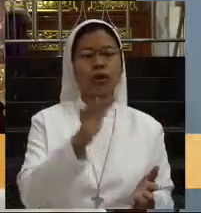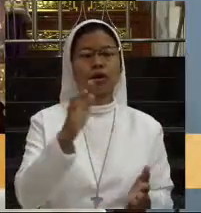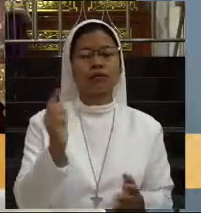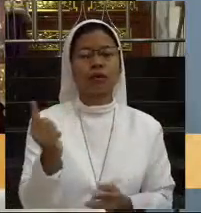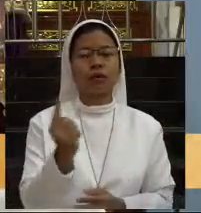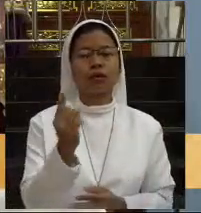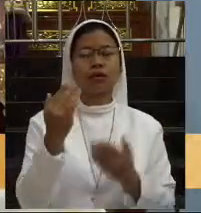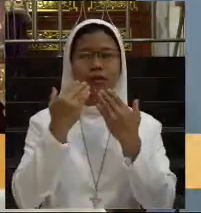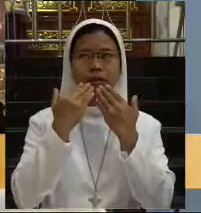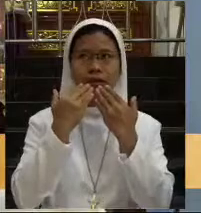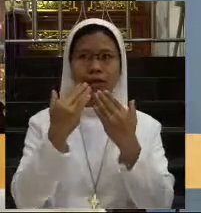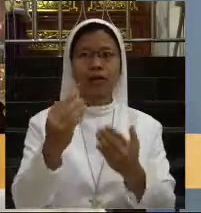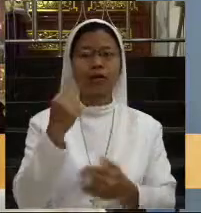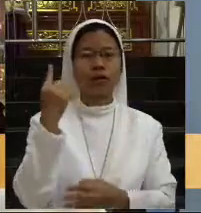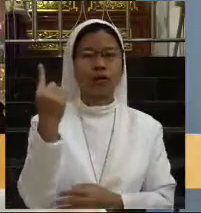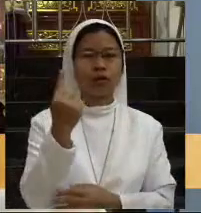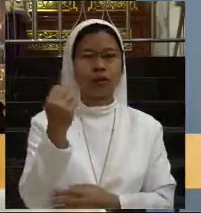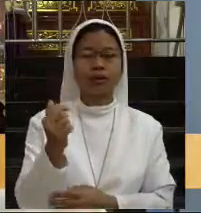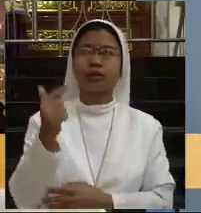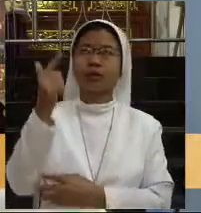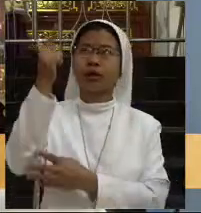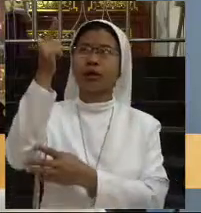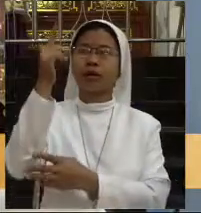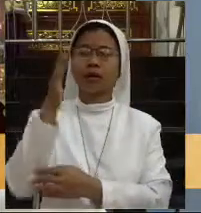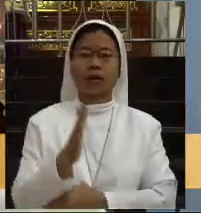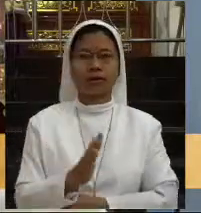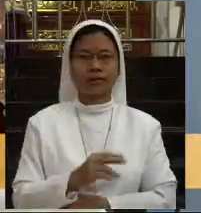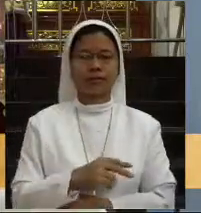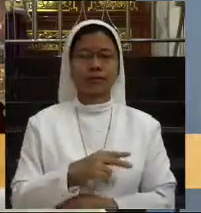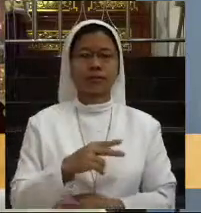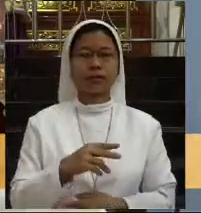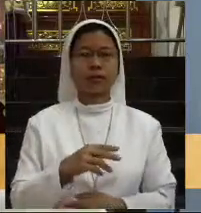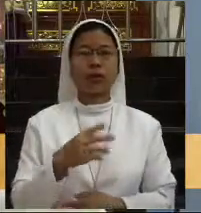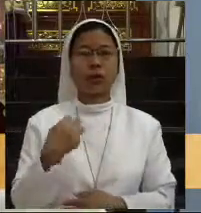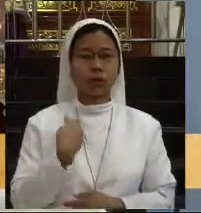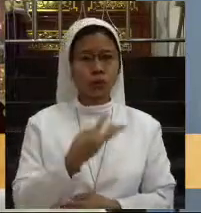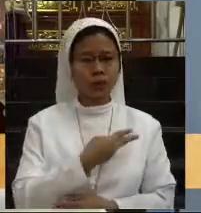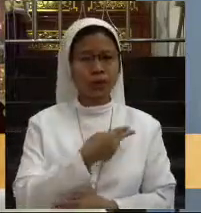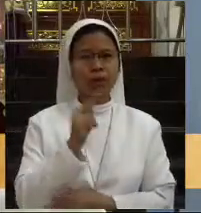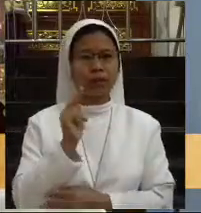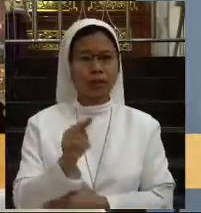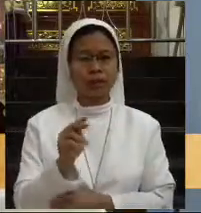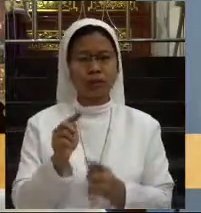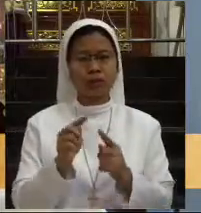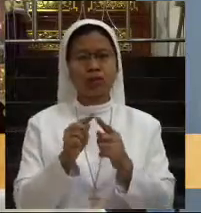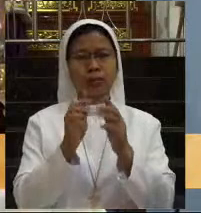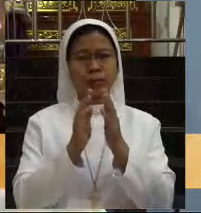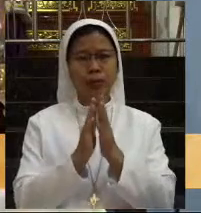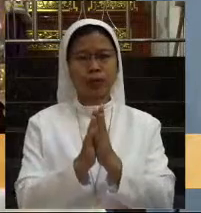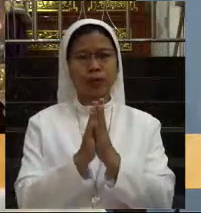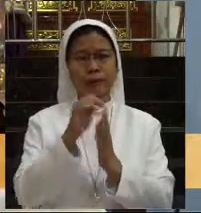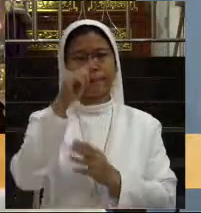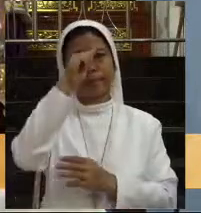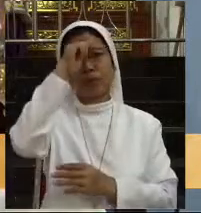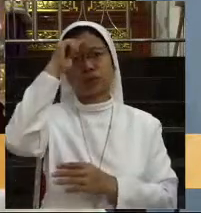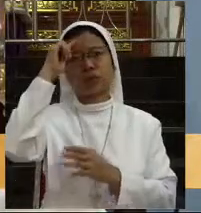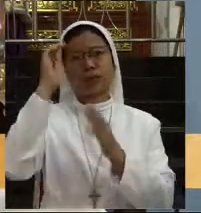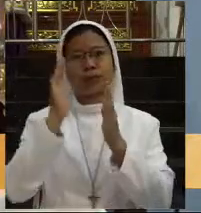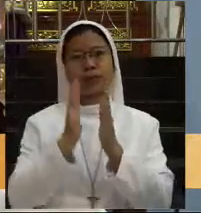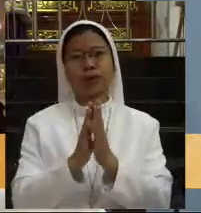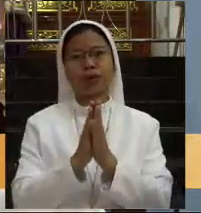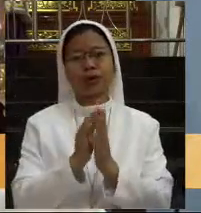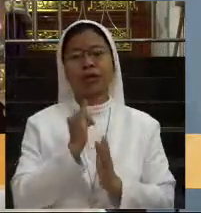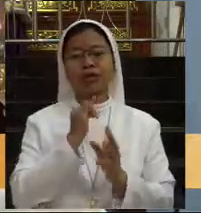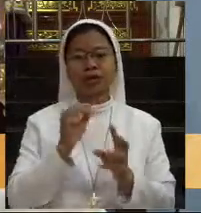God. The second P is to pray. Because prayer is the means given to us by